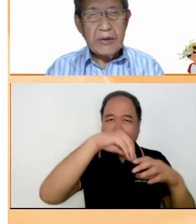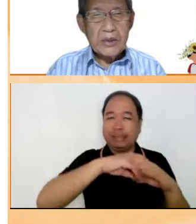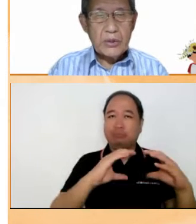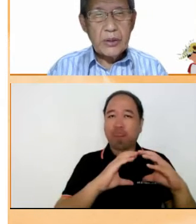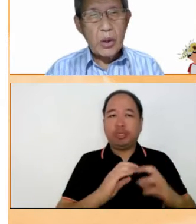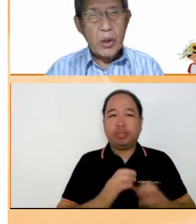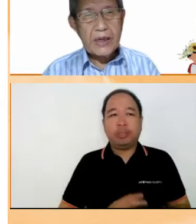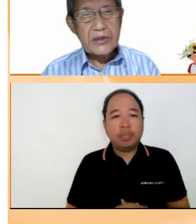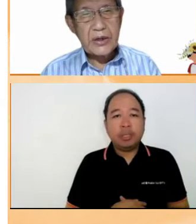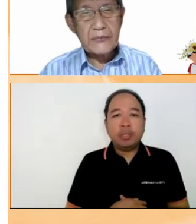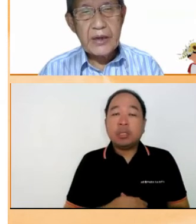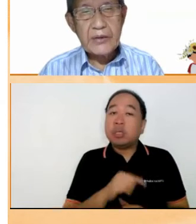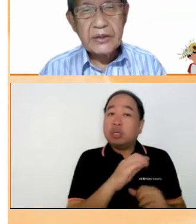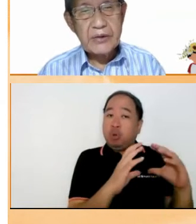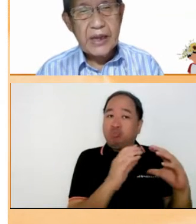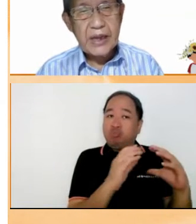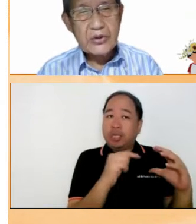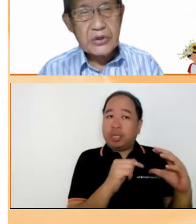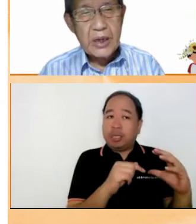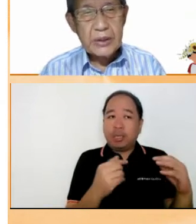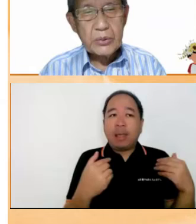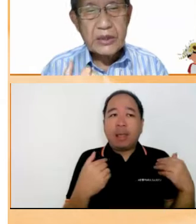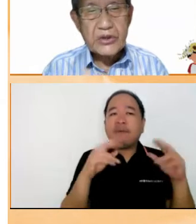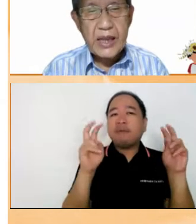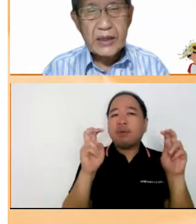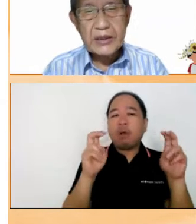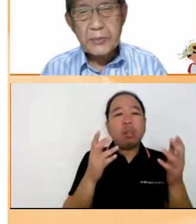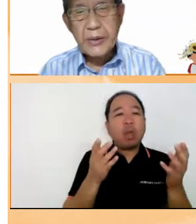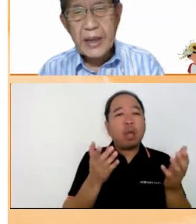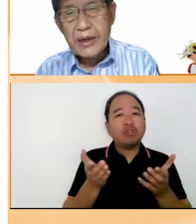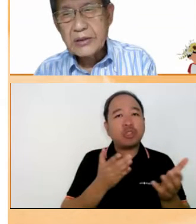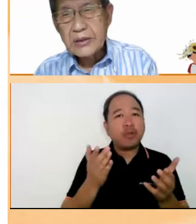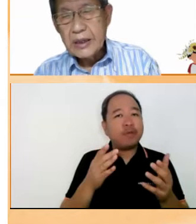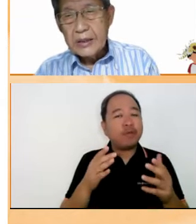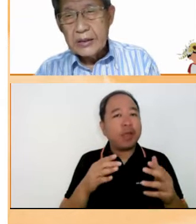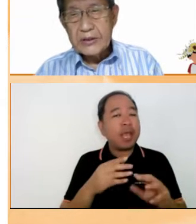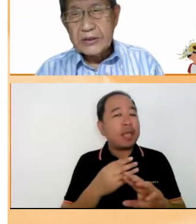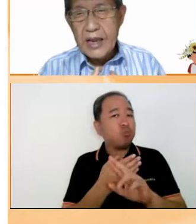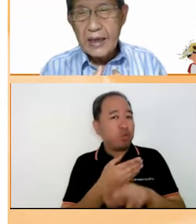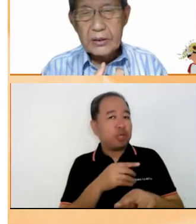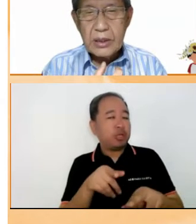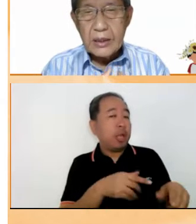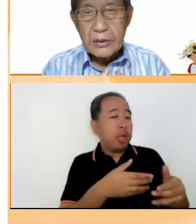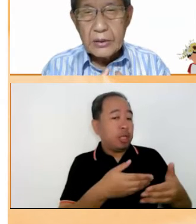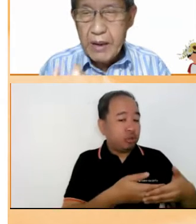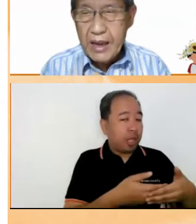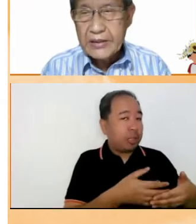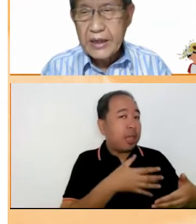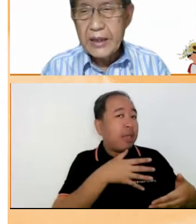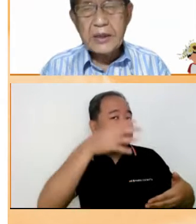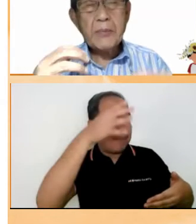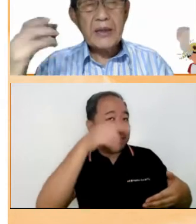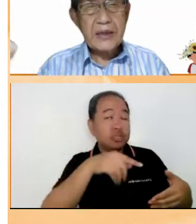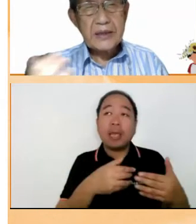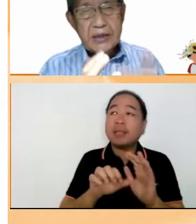There is what we call a serve and return relationship between the child and the parents. The child smiles